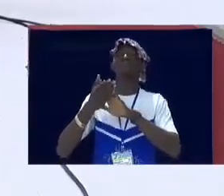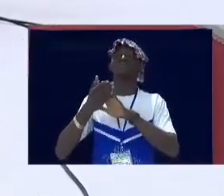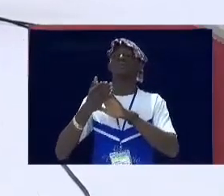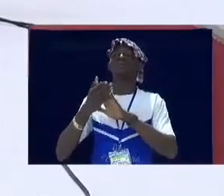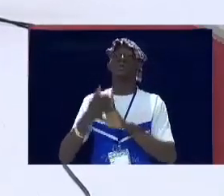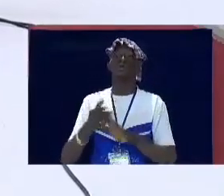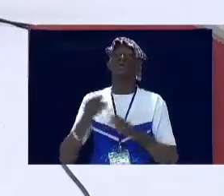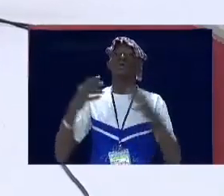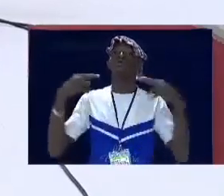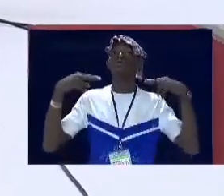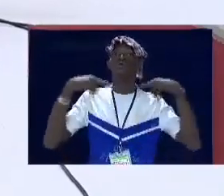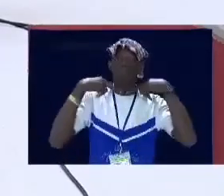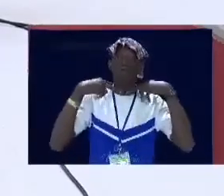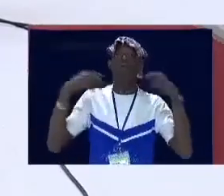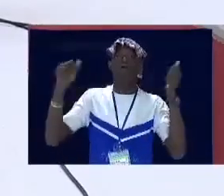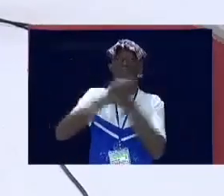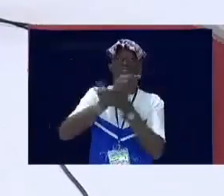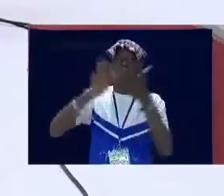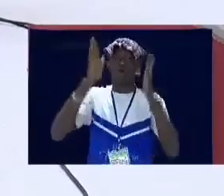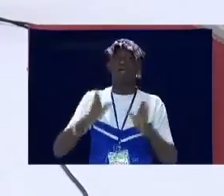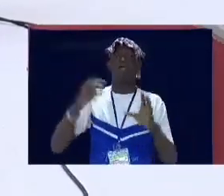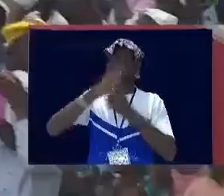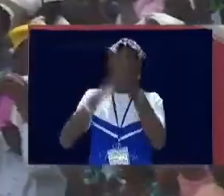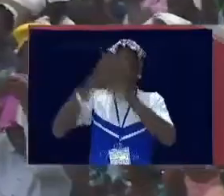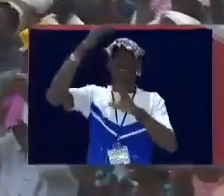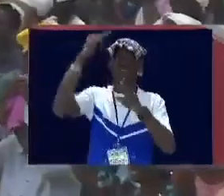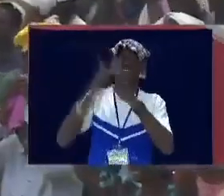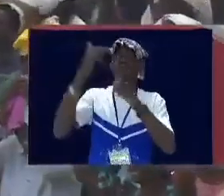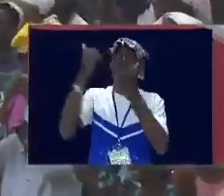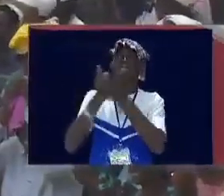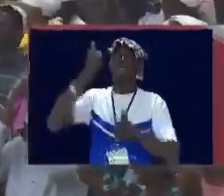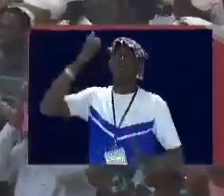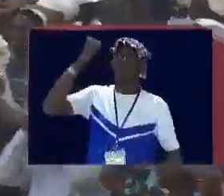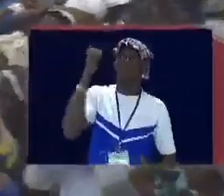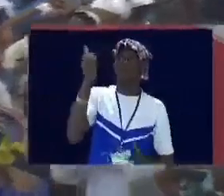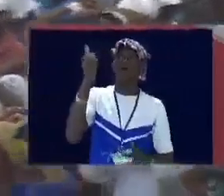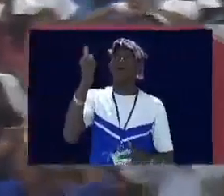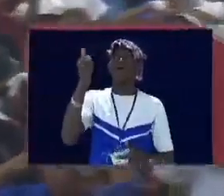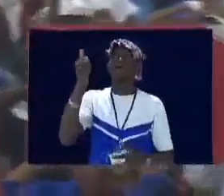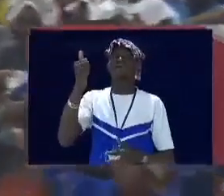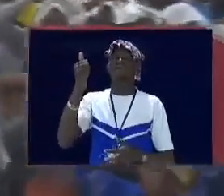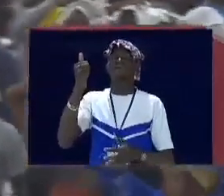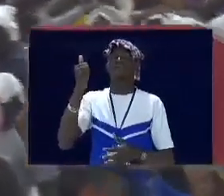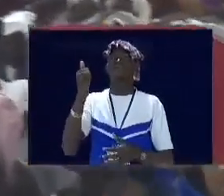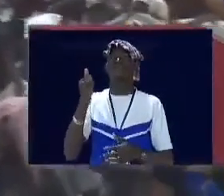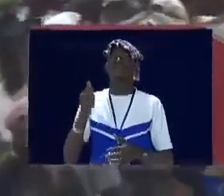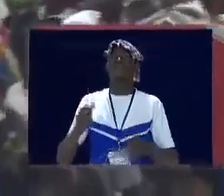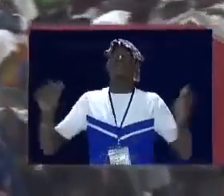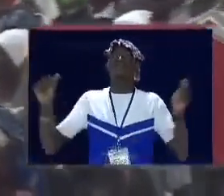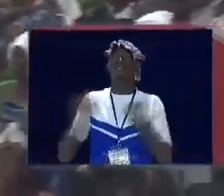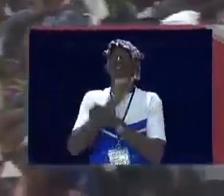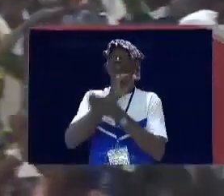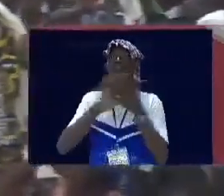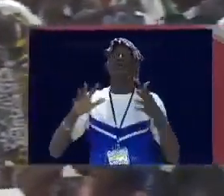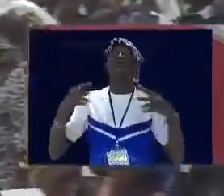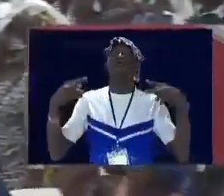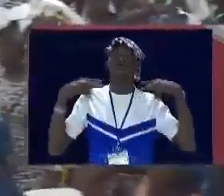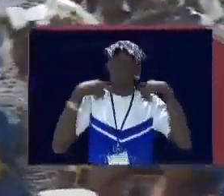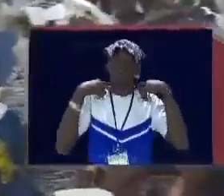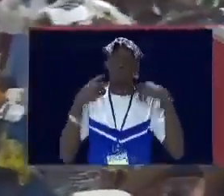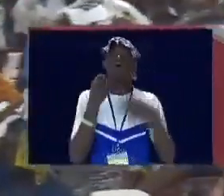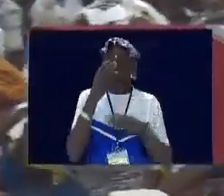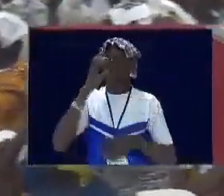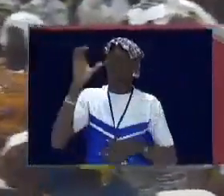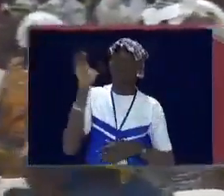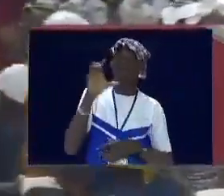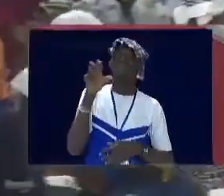become yoke destroyer. Beni wa si di eni to nfo awon ajaga. Destroying yokes of